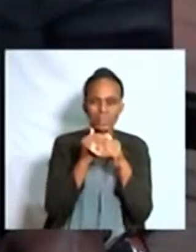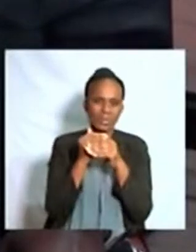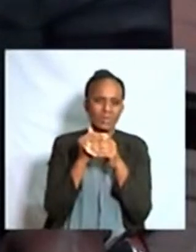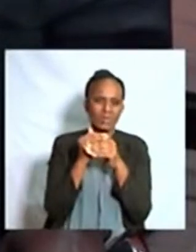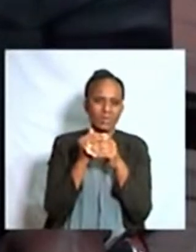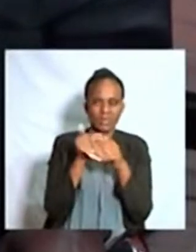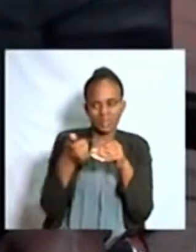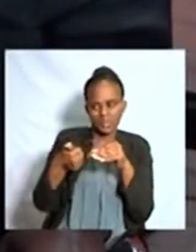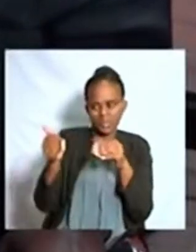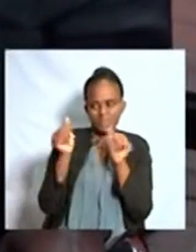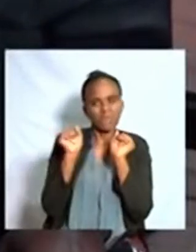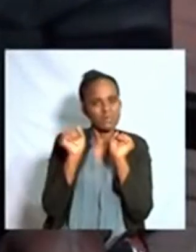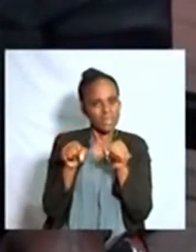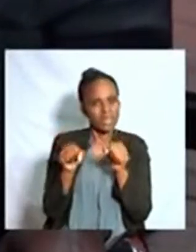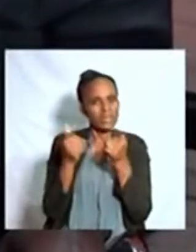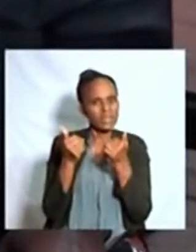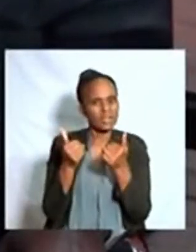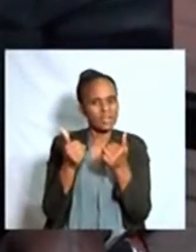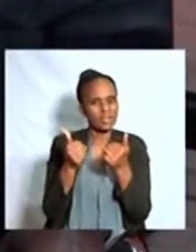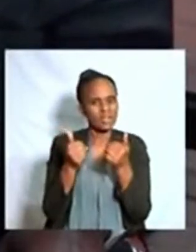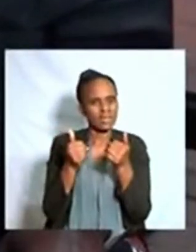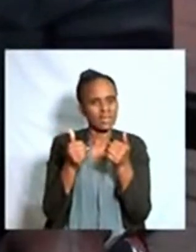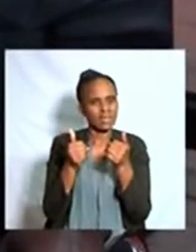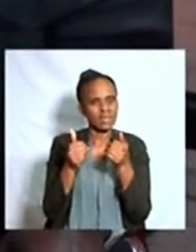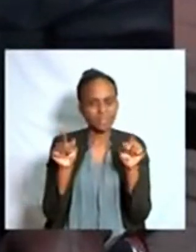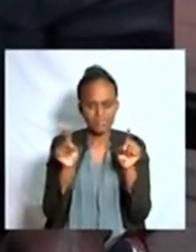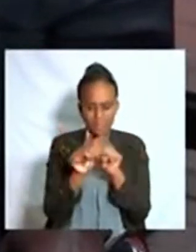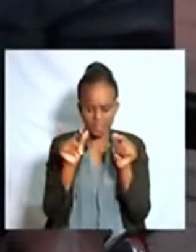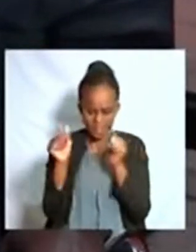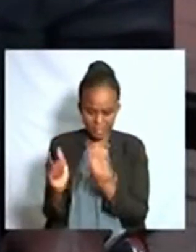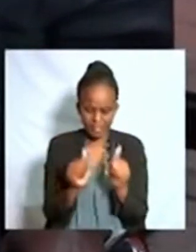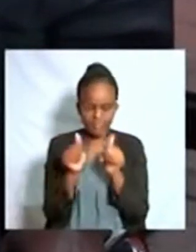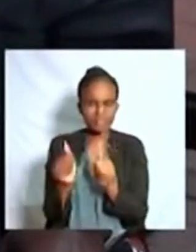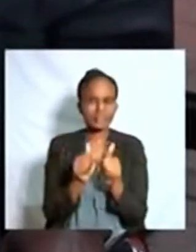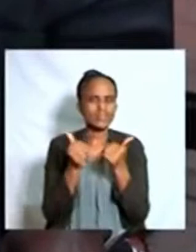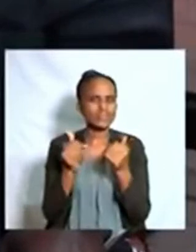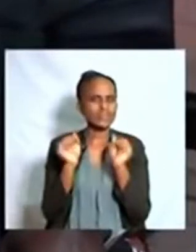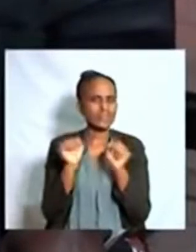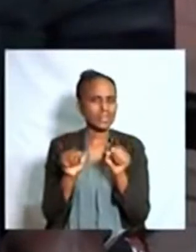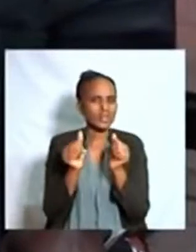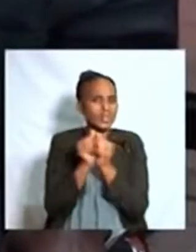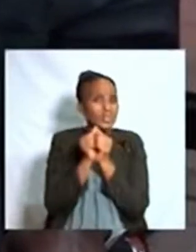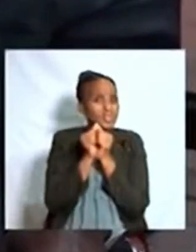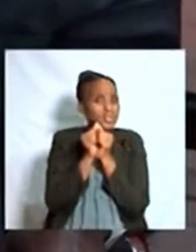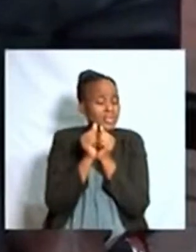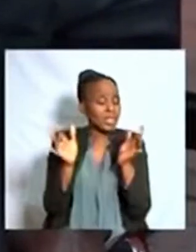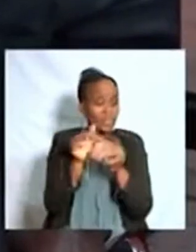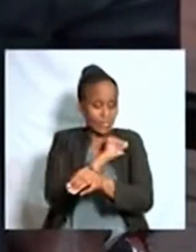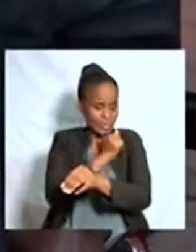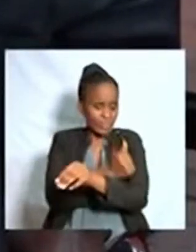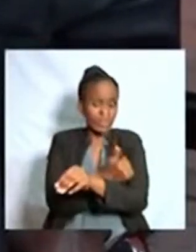you can take such an action without being authorized?